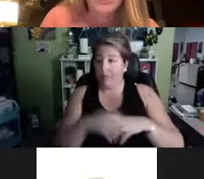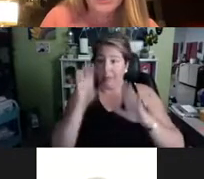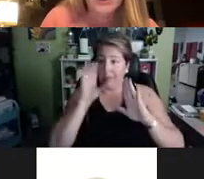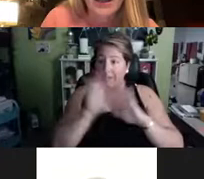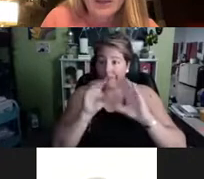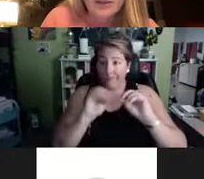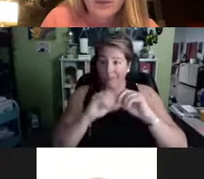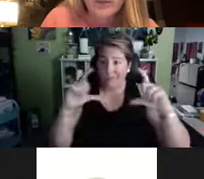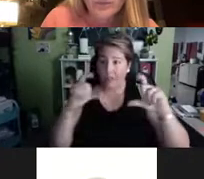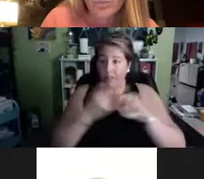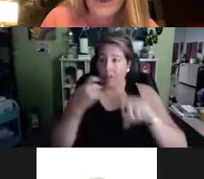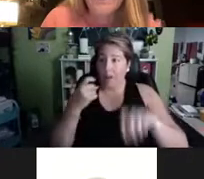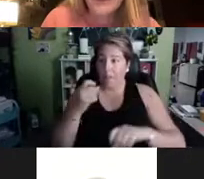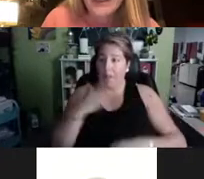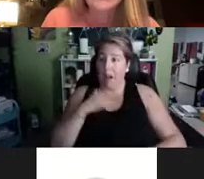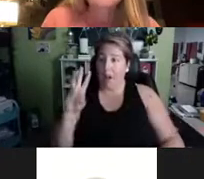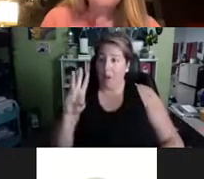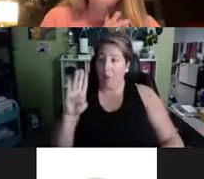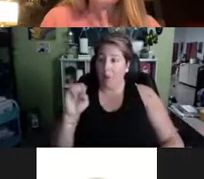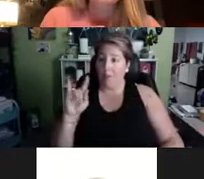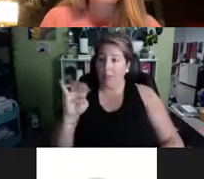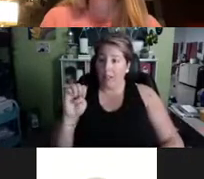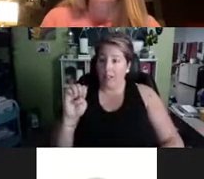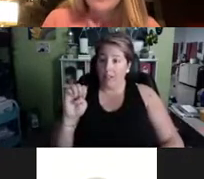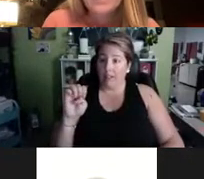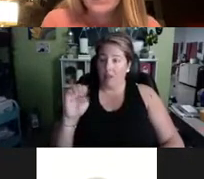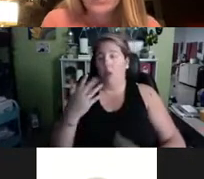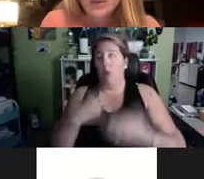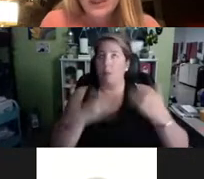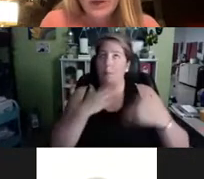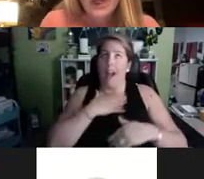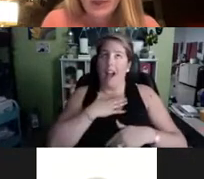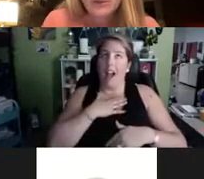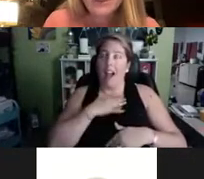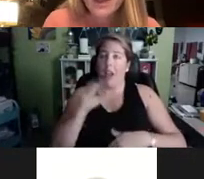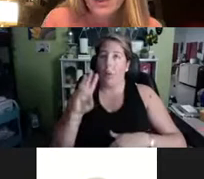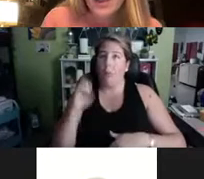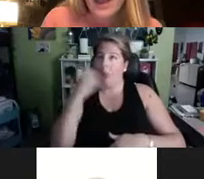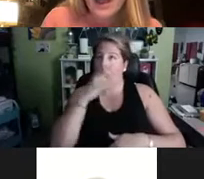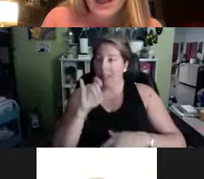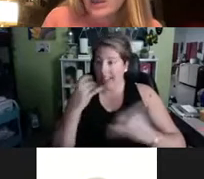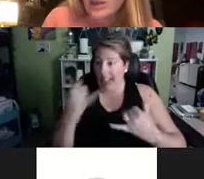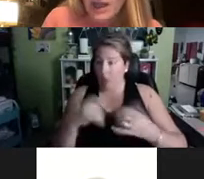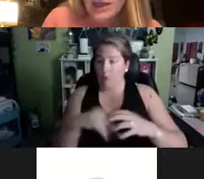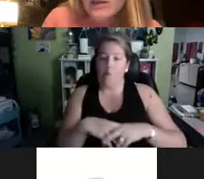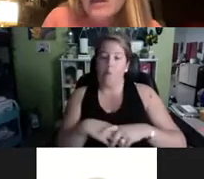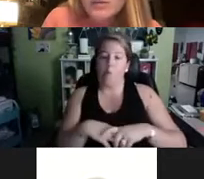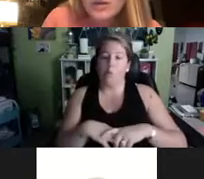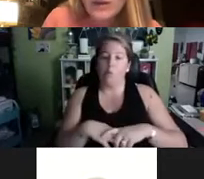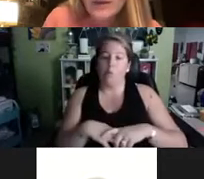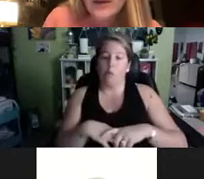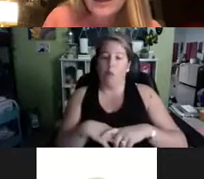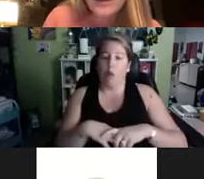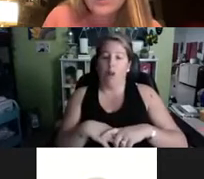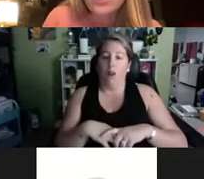from what my website looks like right now. And I just added a little